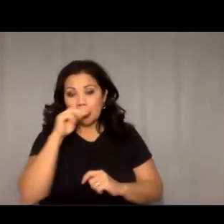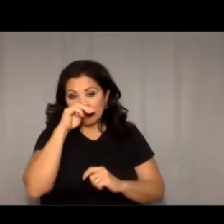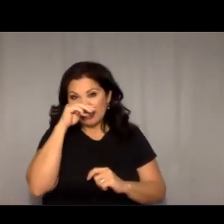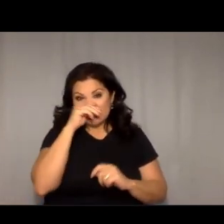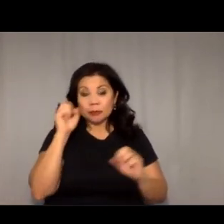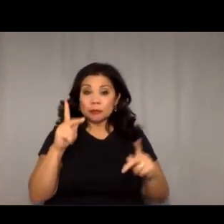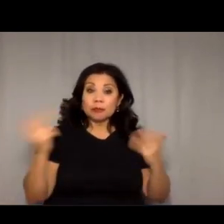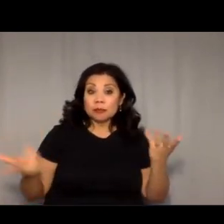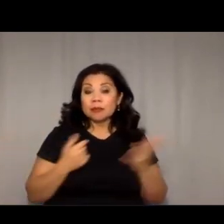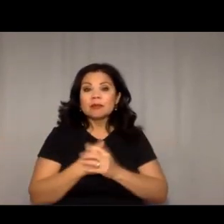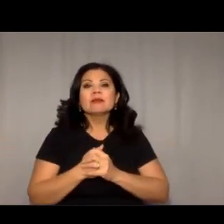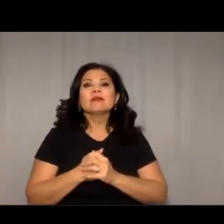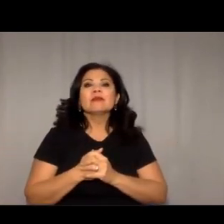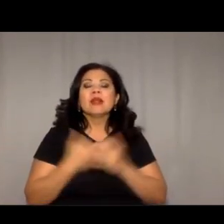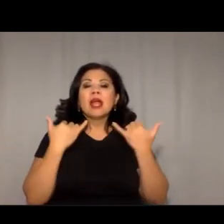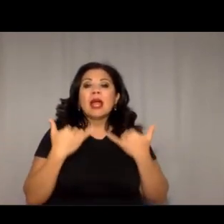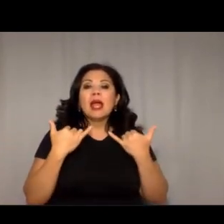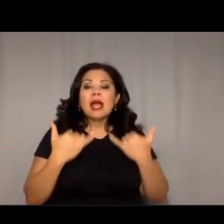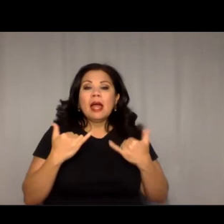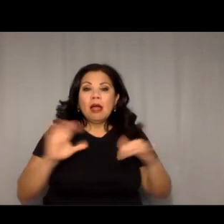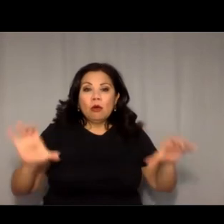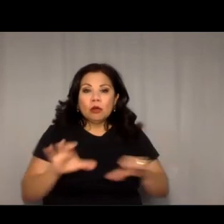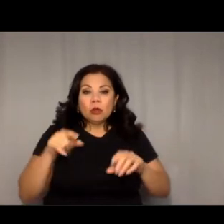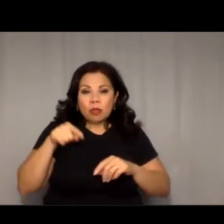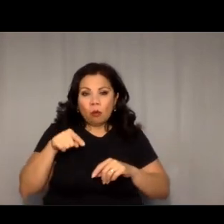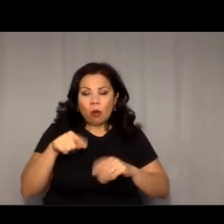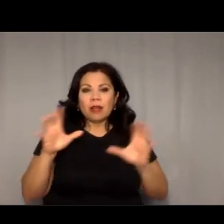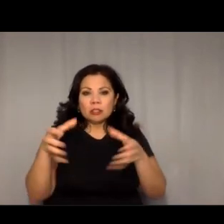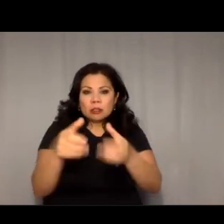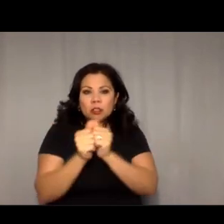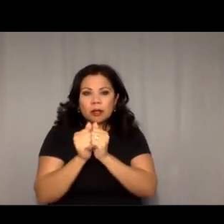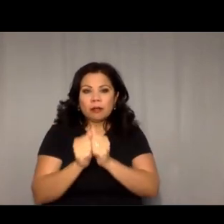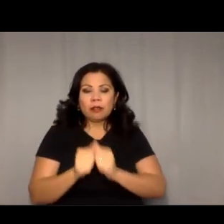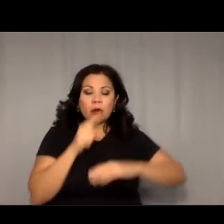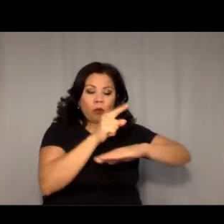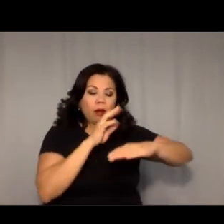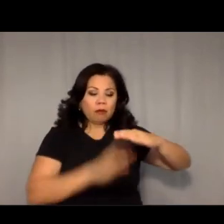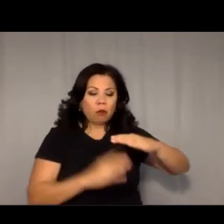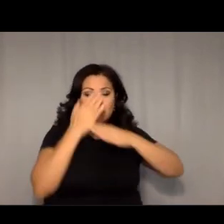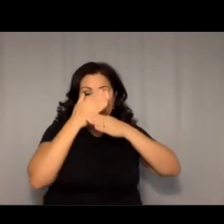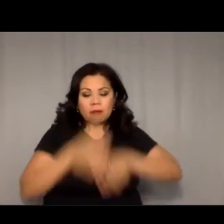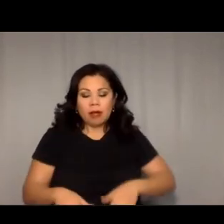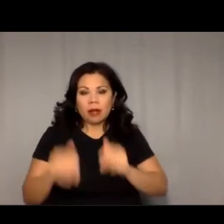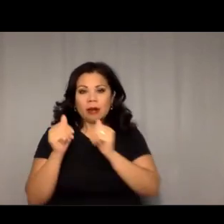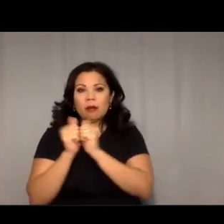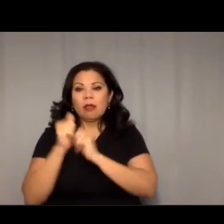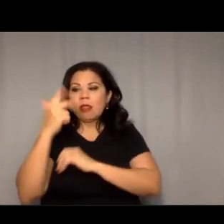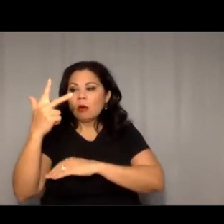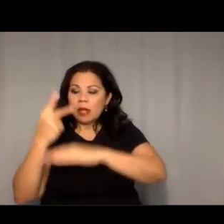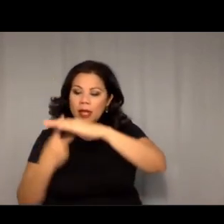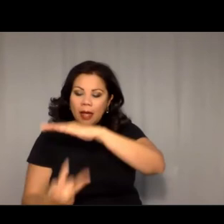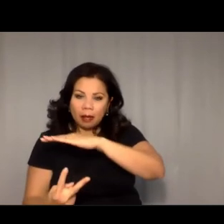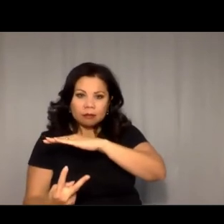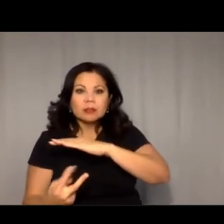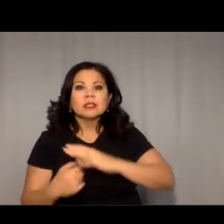so let's go ahead and practice this one together. All right, 1/4 divided by 3/2, so